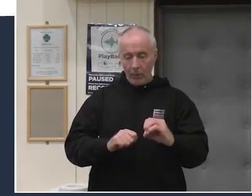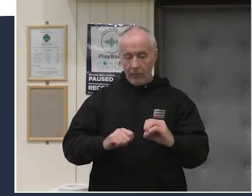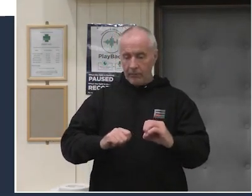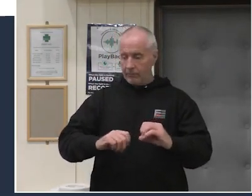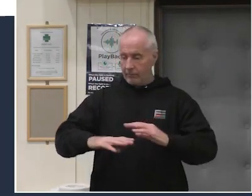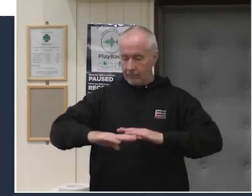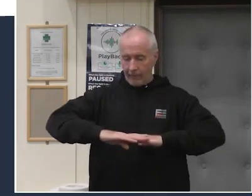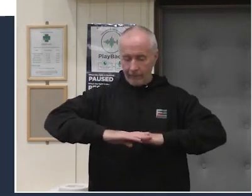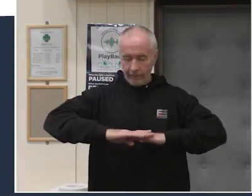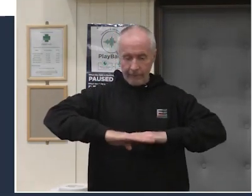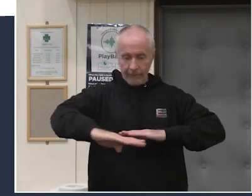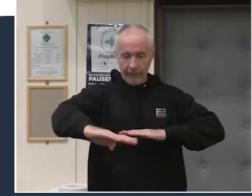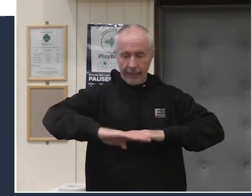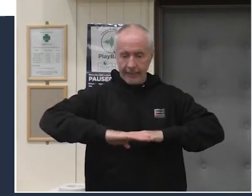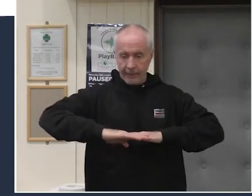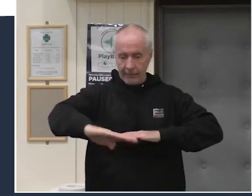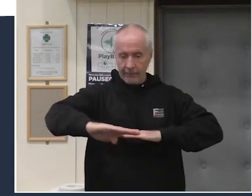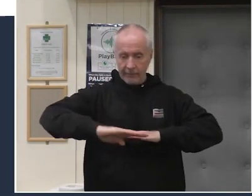second.